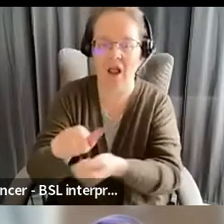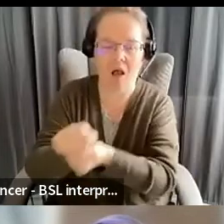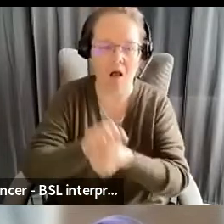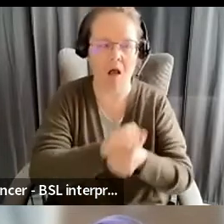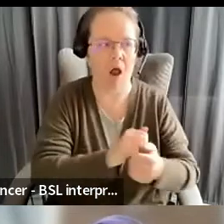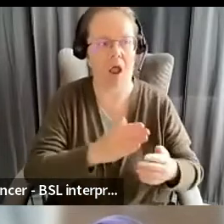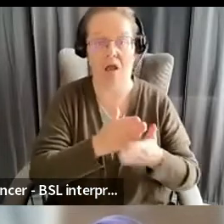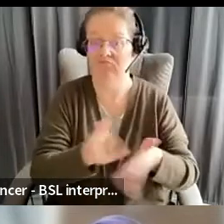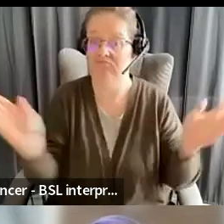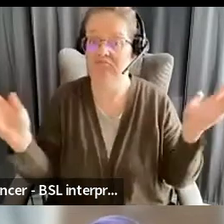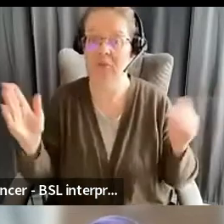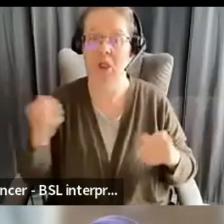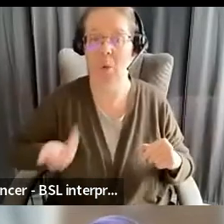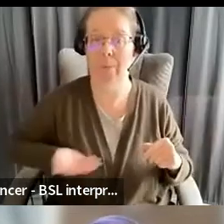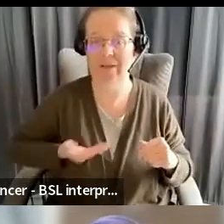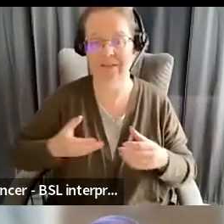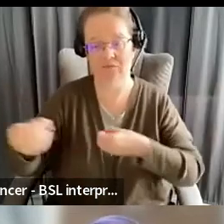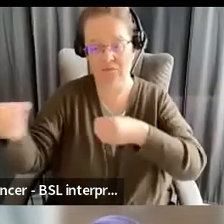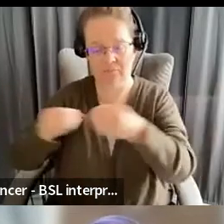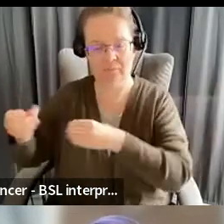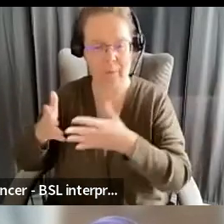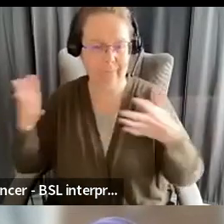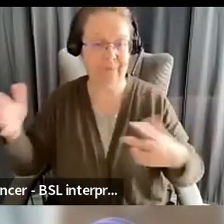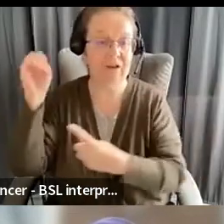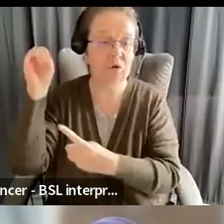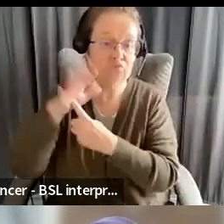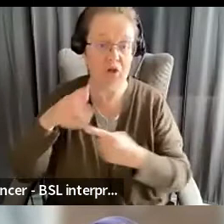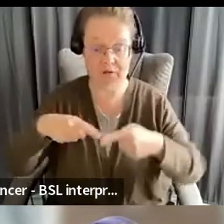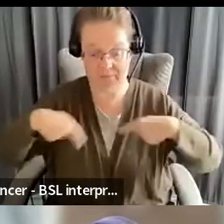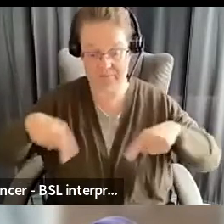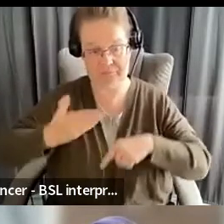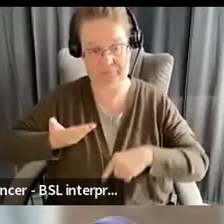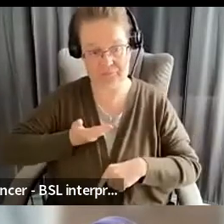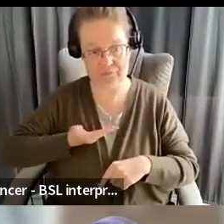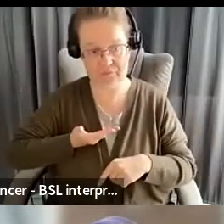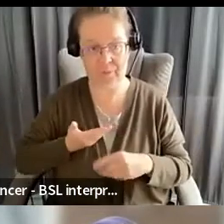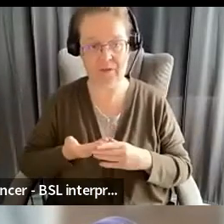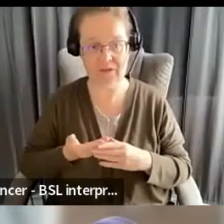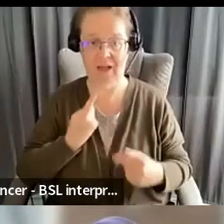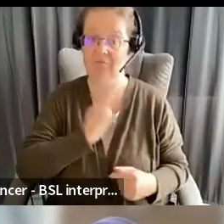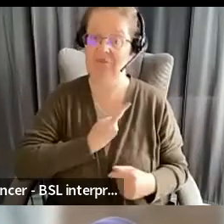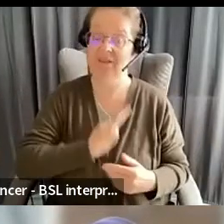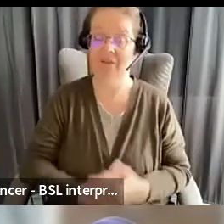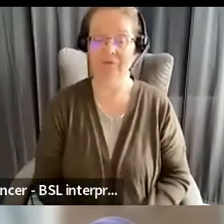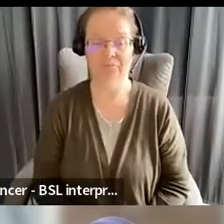the business. And recruitment is a big priority for us as a business at the moment. So very busy.